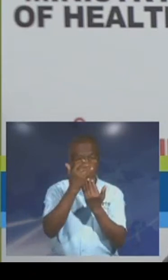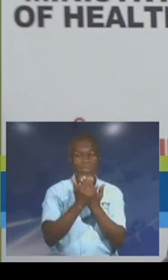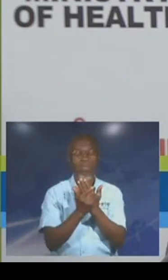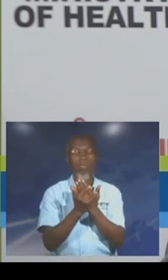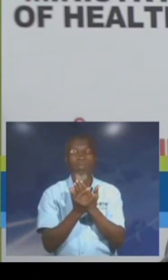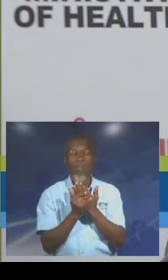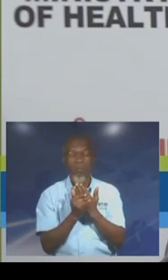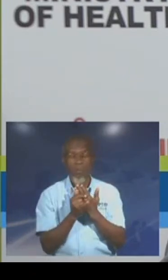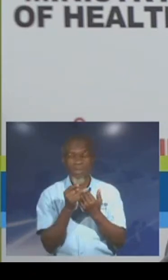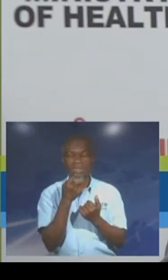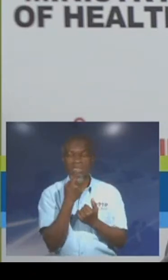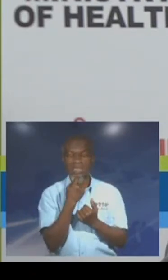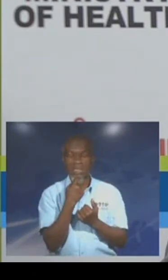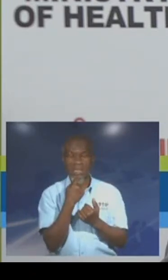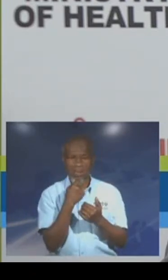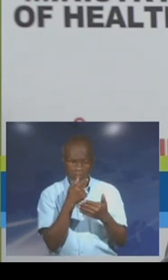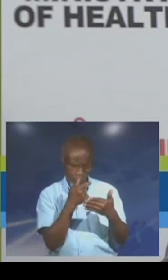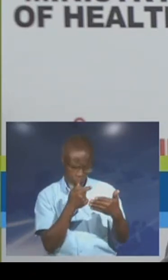says